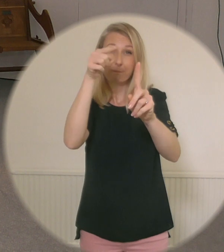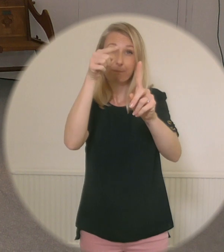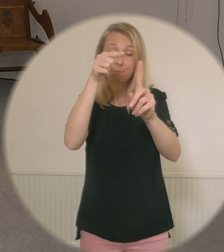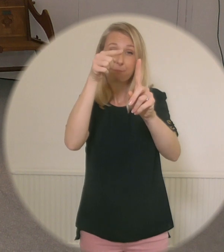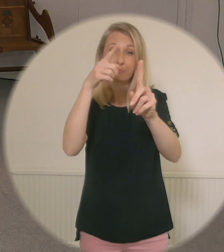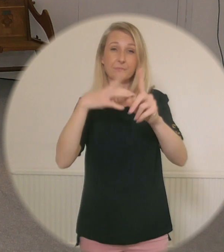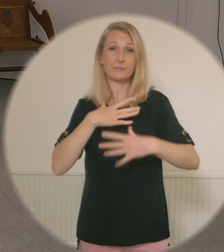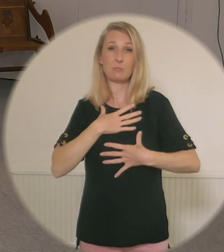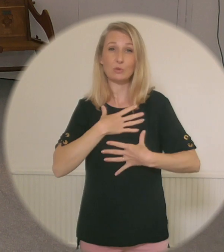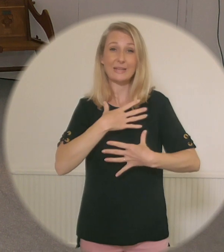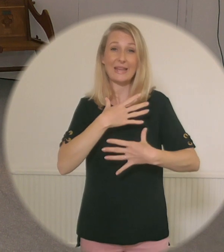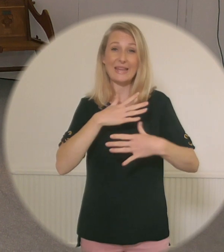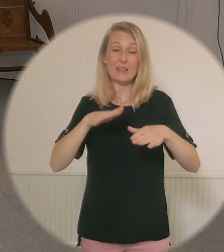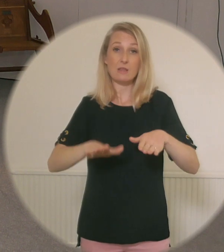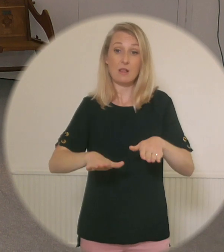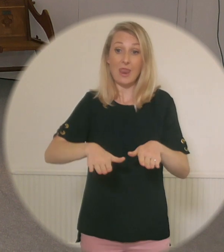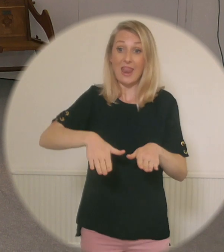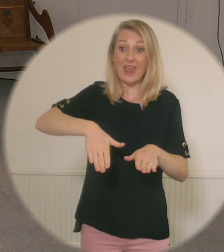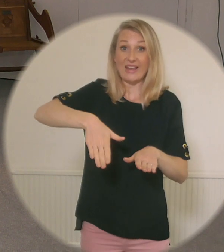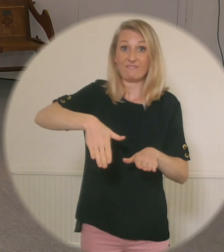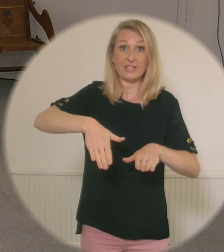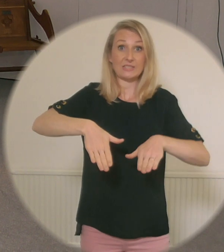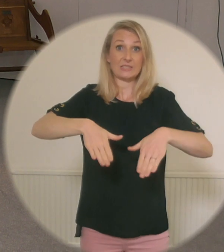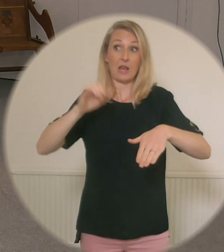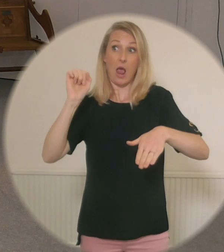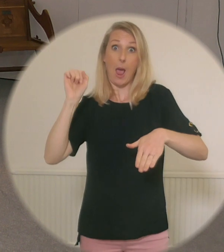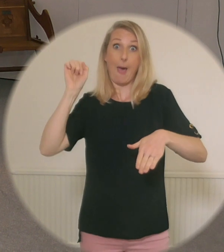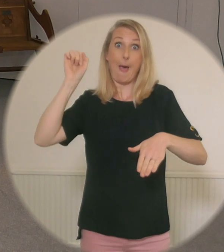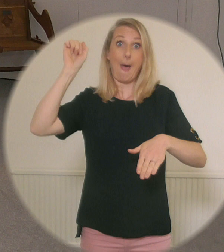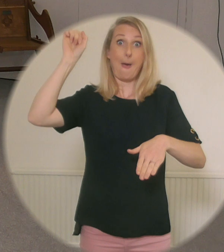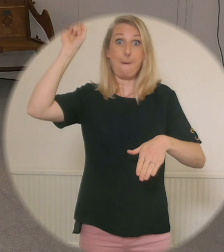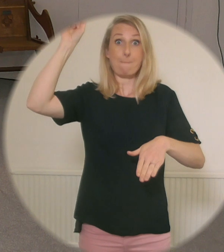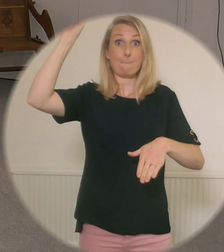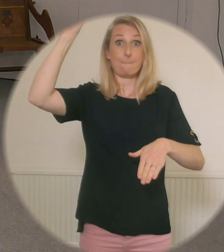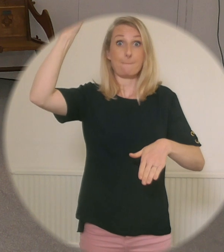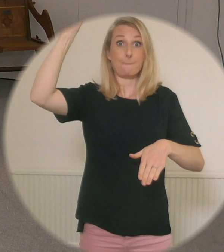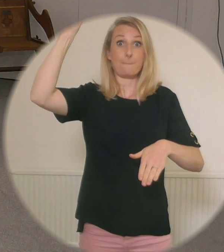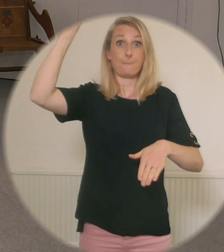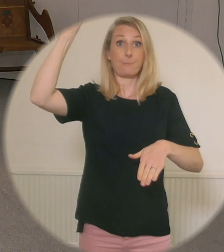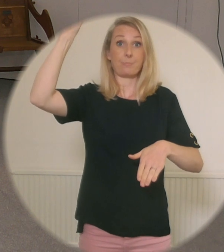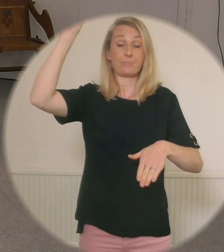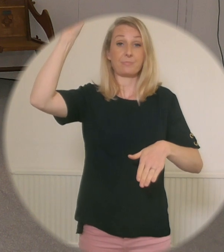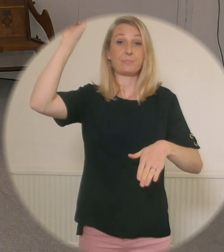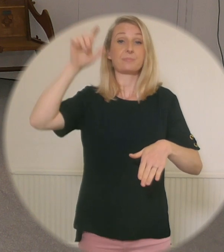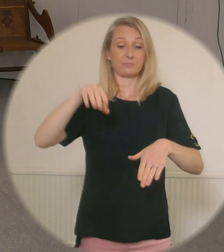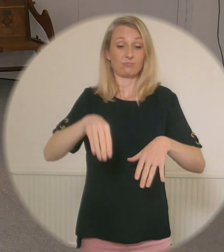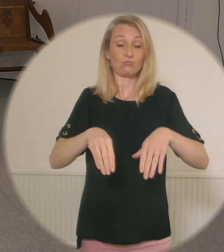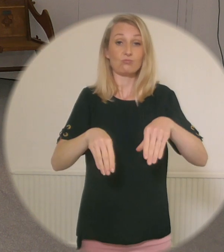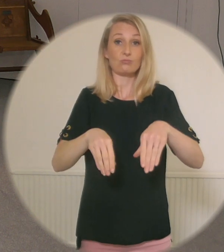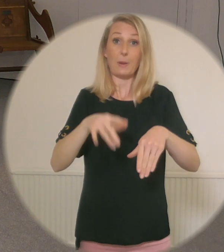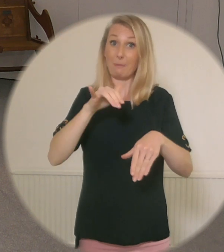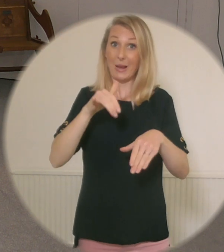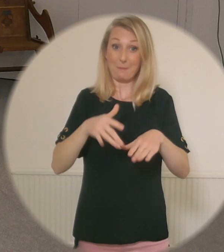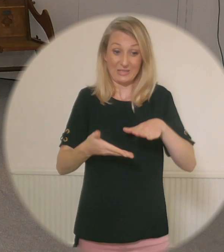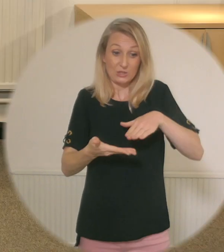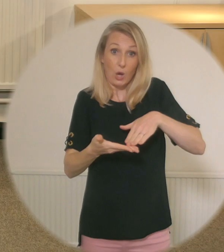breathe in, lift the heels off the floor and rise onto the balls of your feet, even up onto your toes.